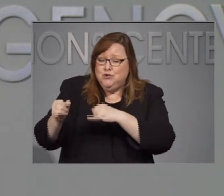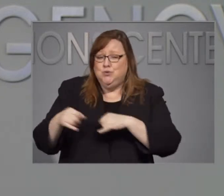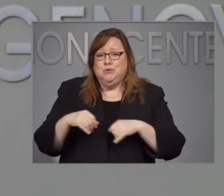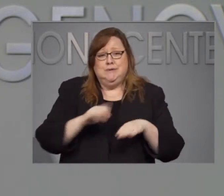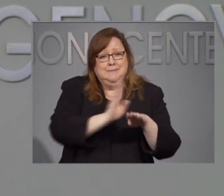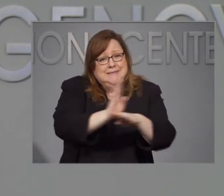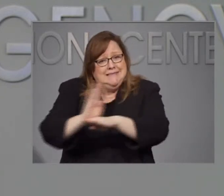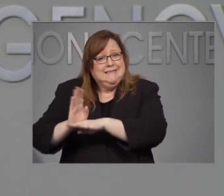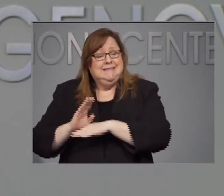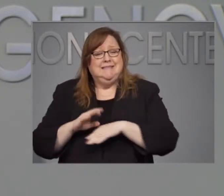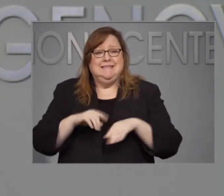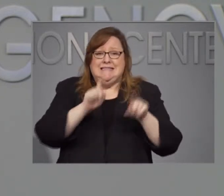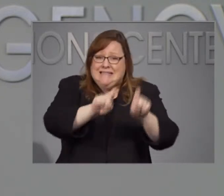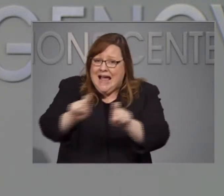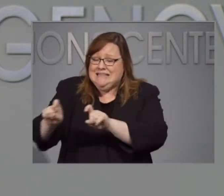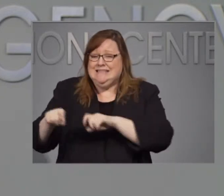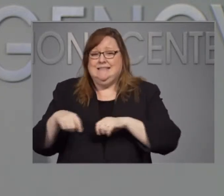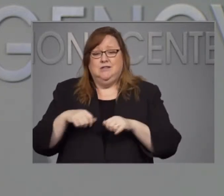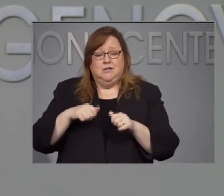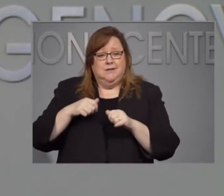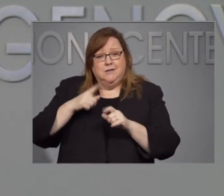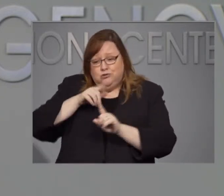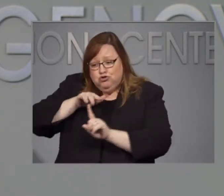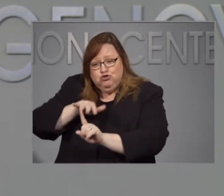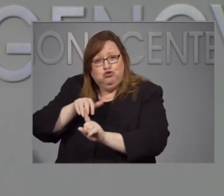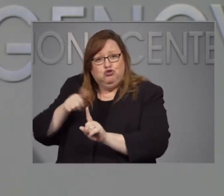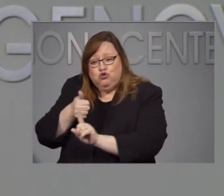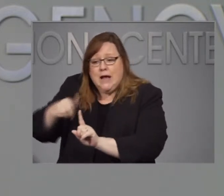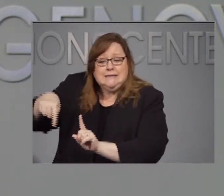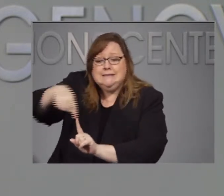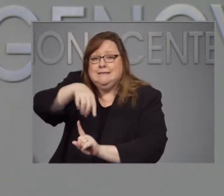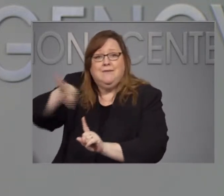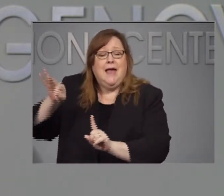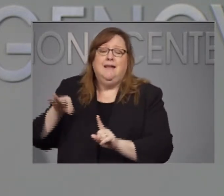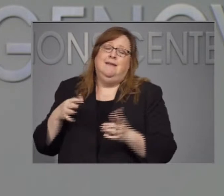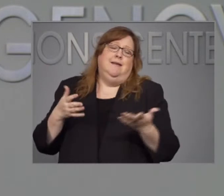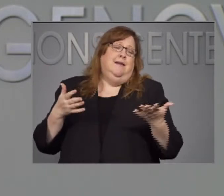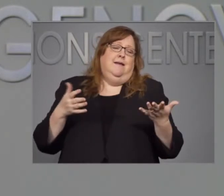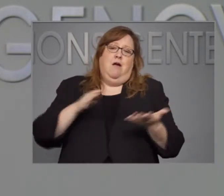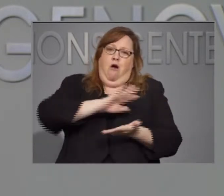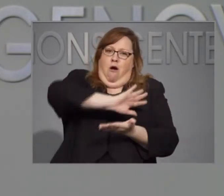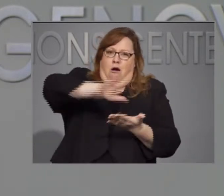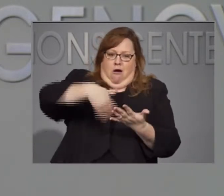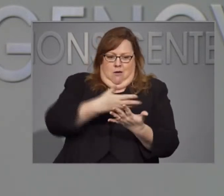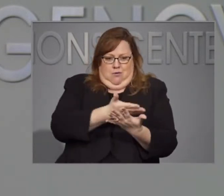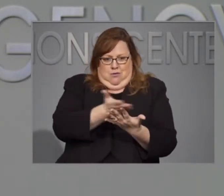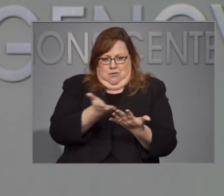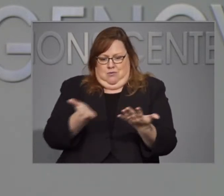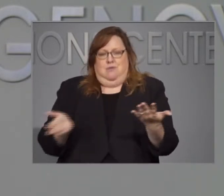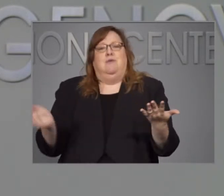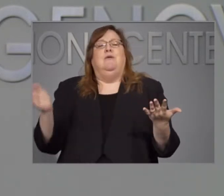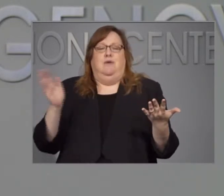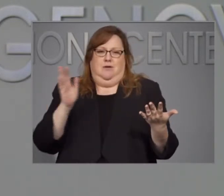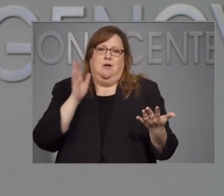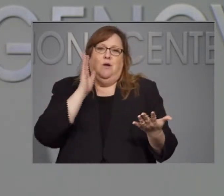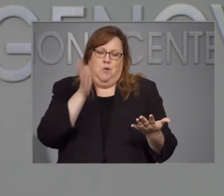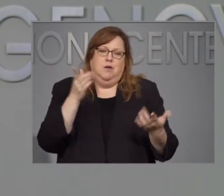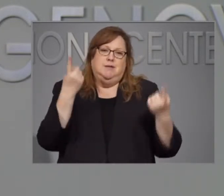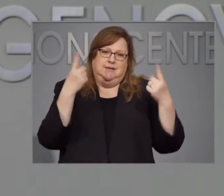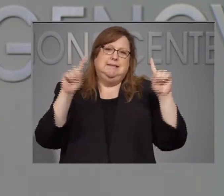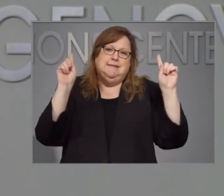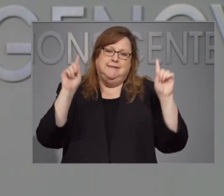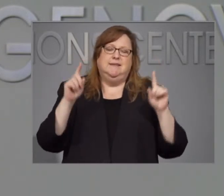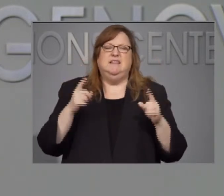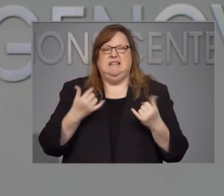the tracing, all of that is going to matter. And it's no one thing. We have to layer them all together and use all of those tools. So we're working with